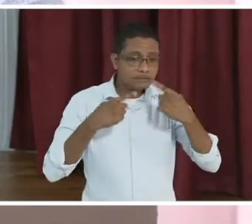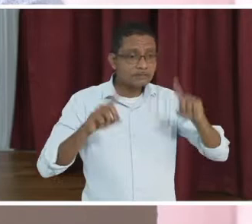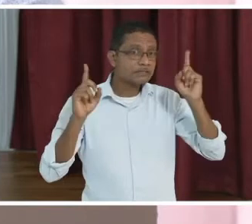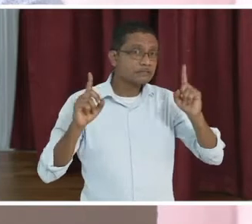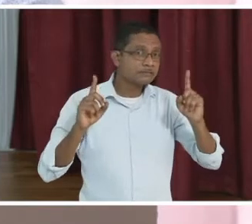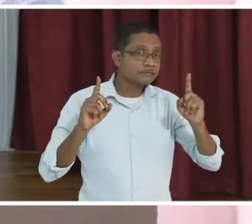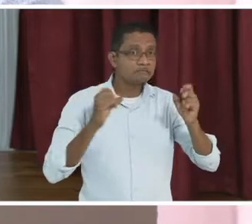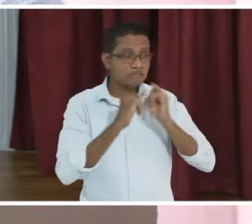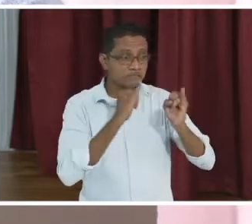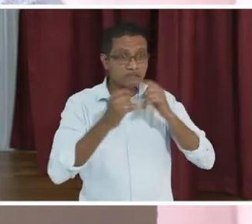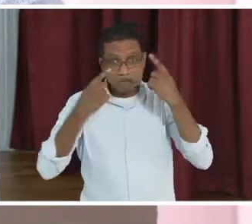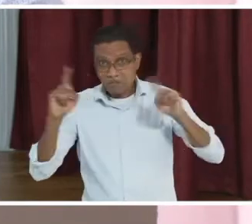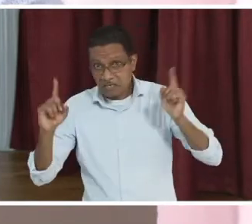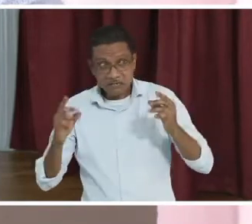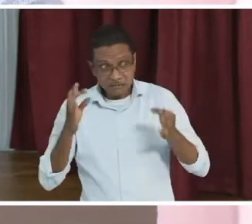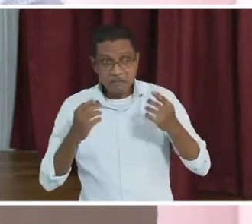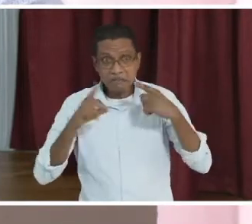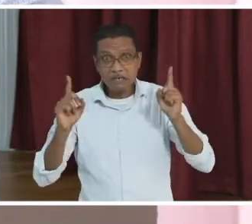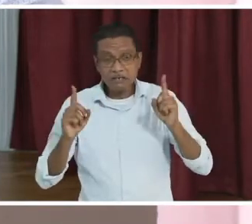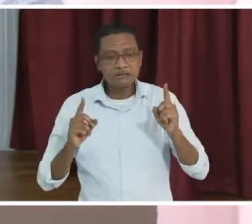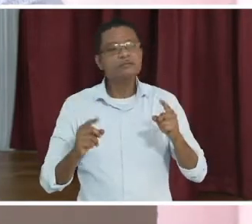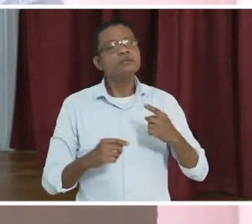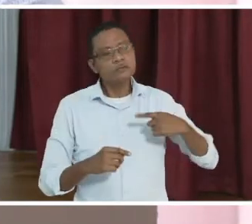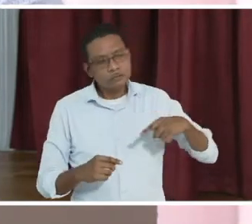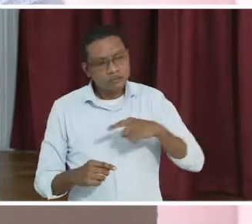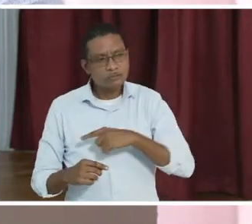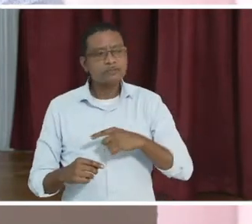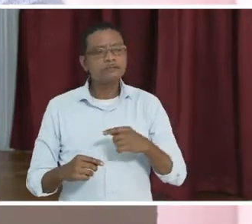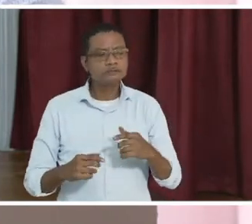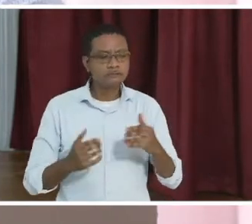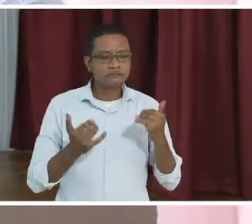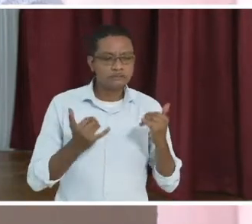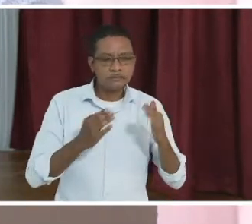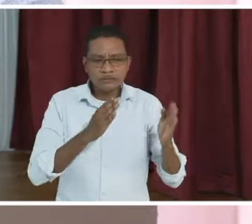we are now capable of allocating based on availability. And I